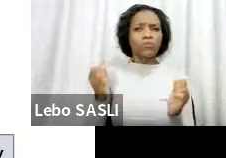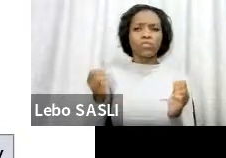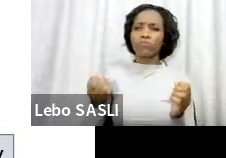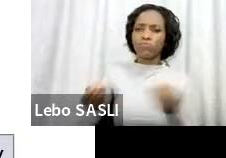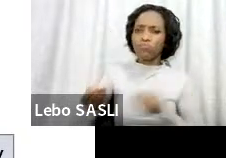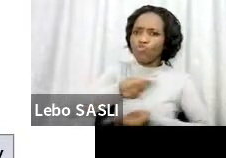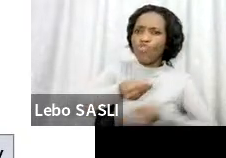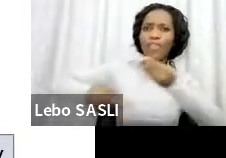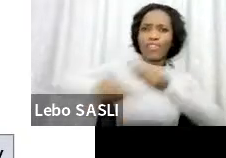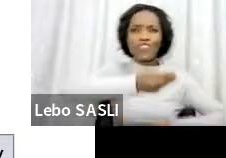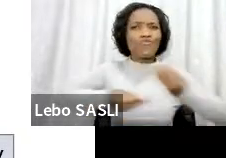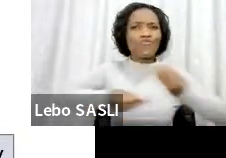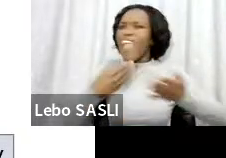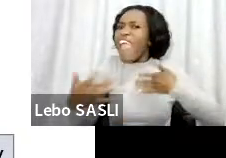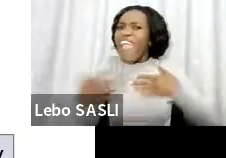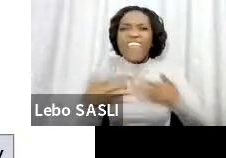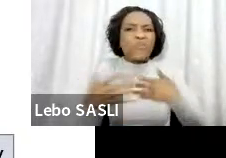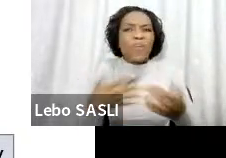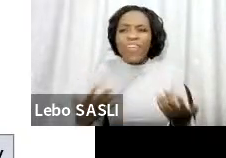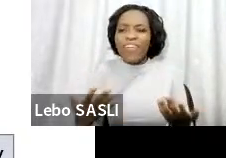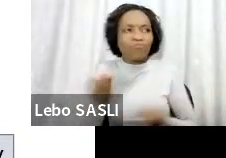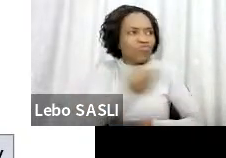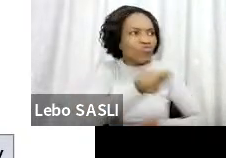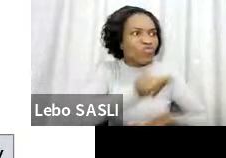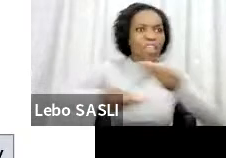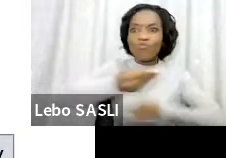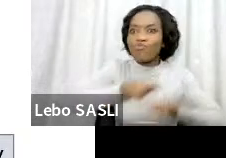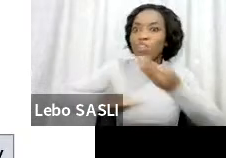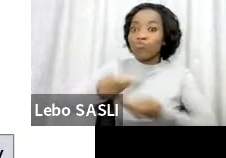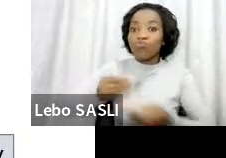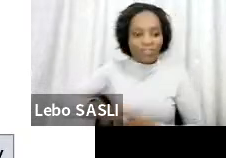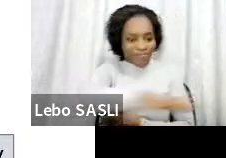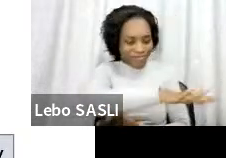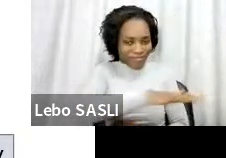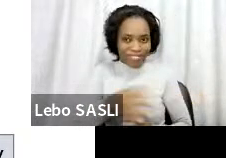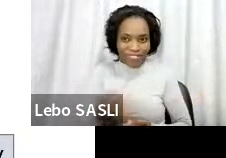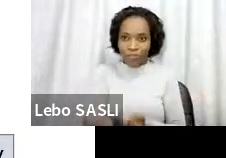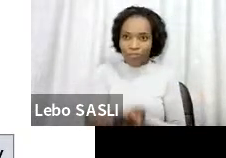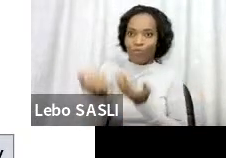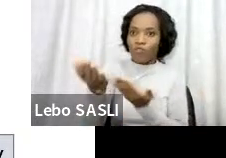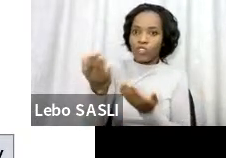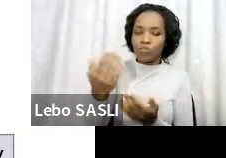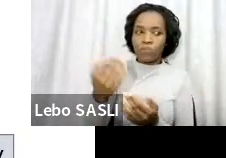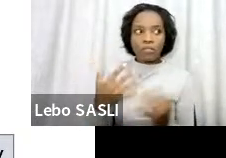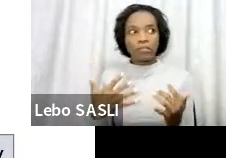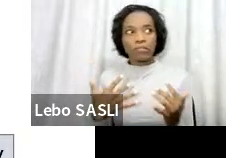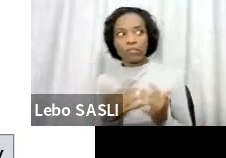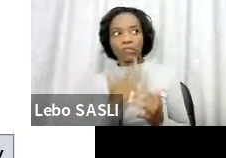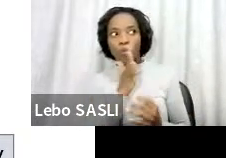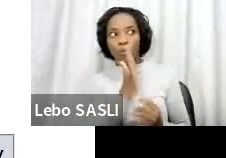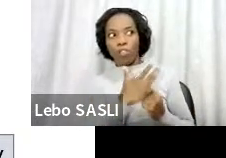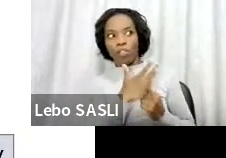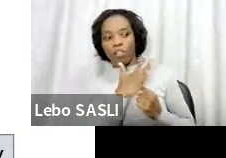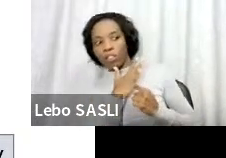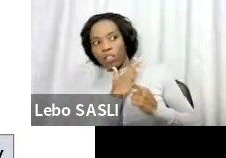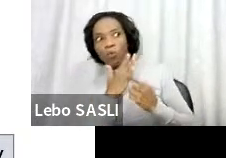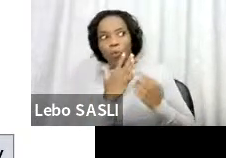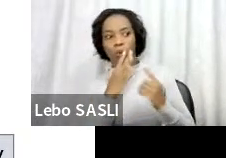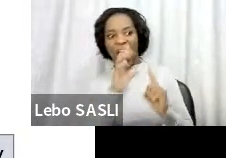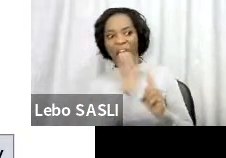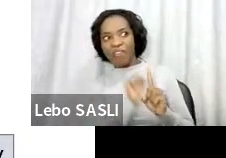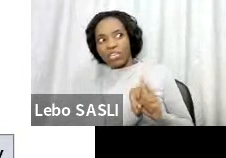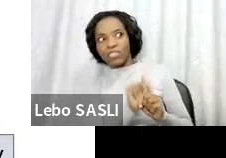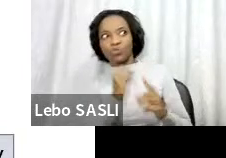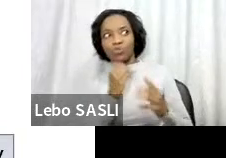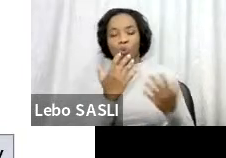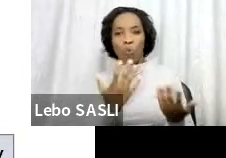anywhere. Trade in the space provided without fear of harassment or any prejudice based on the